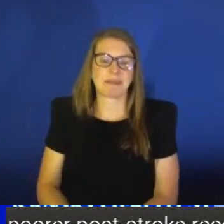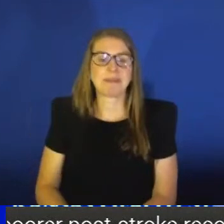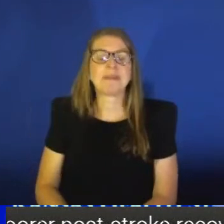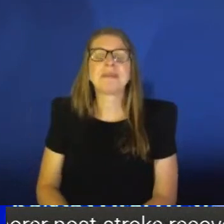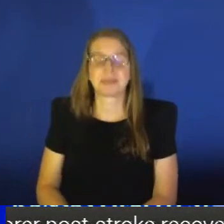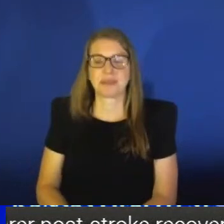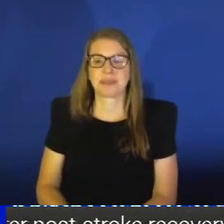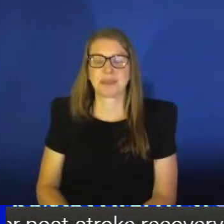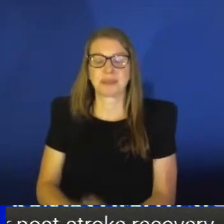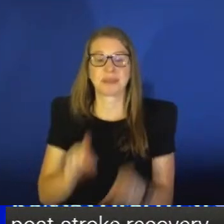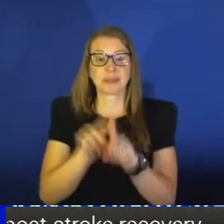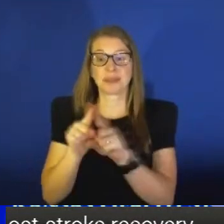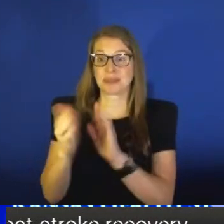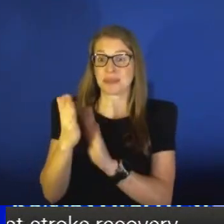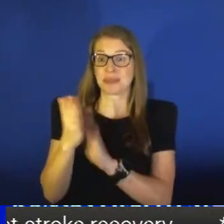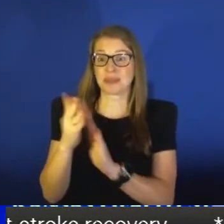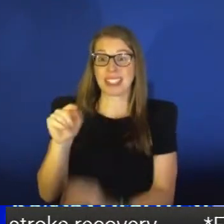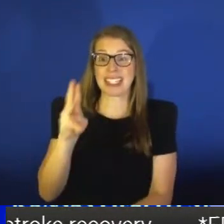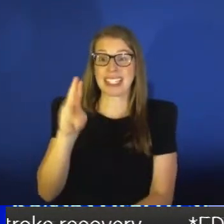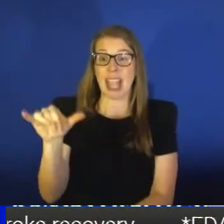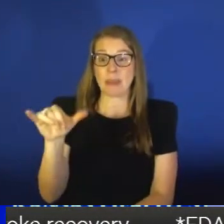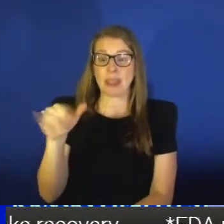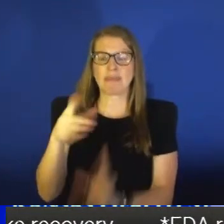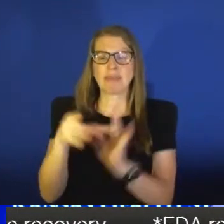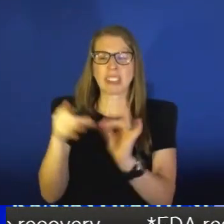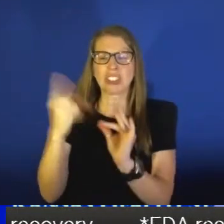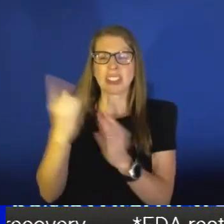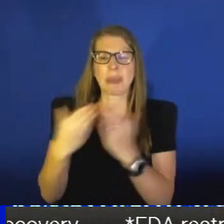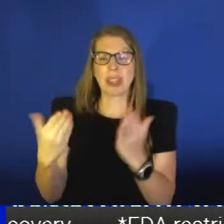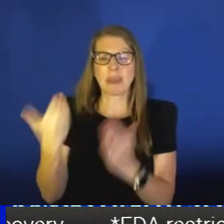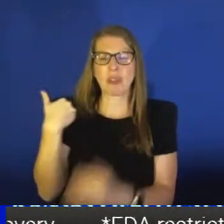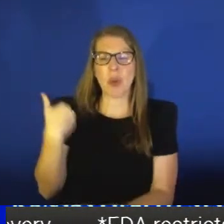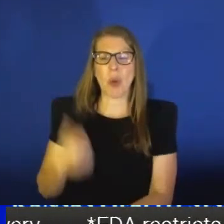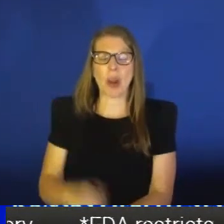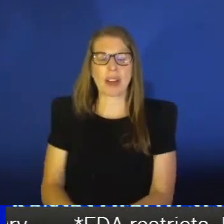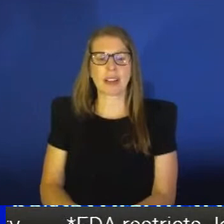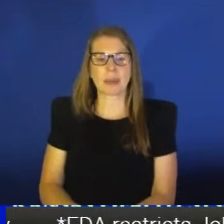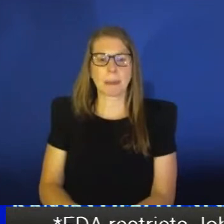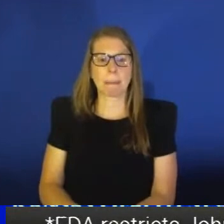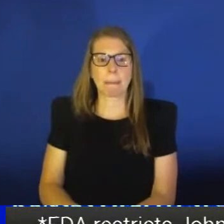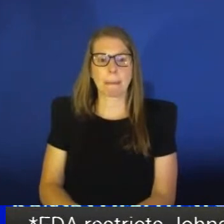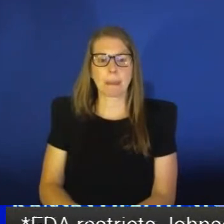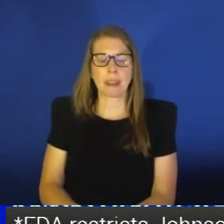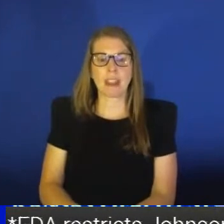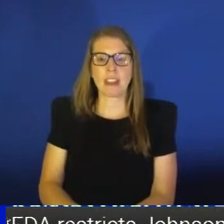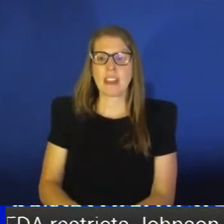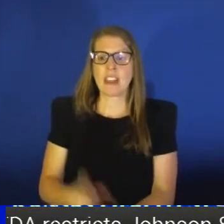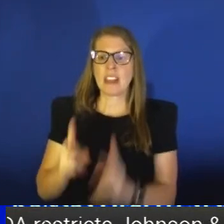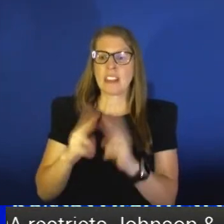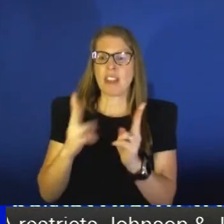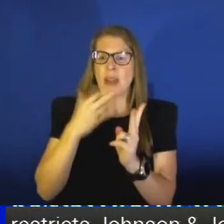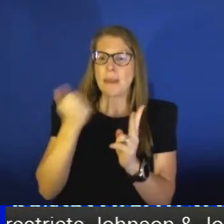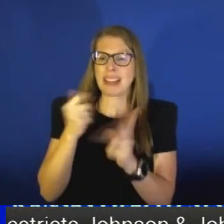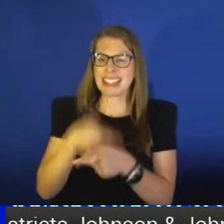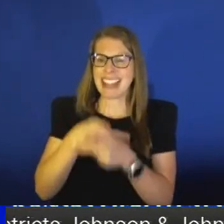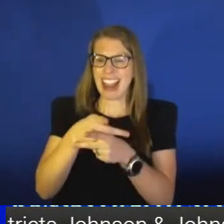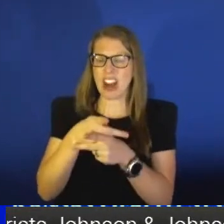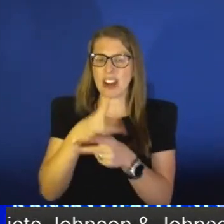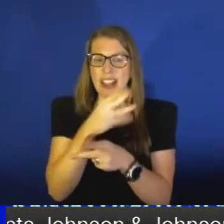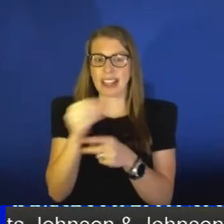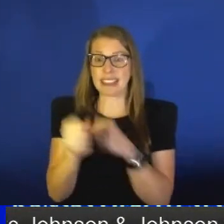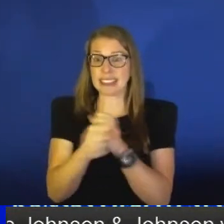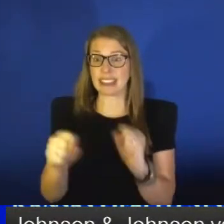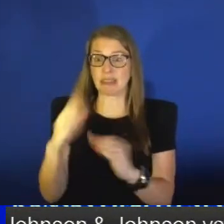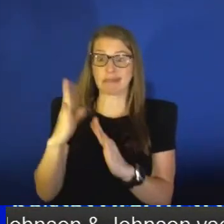also want to give a shout out. Tammy had said something earlier in the show, the very best care in the safest way